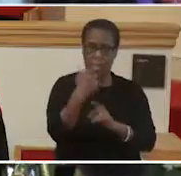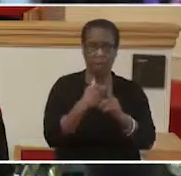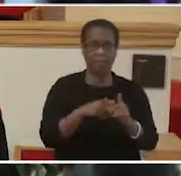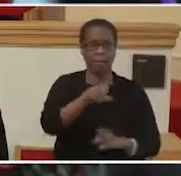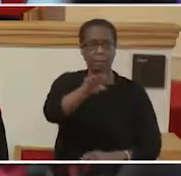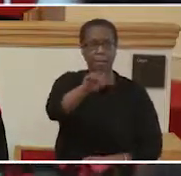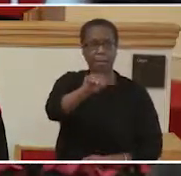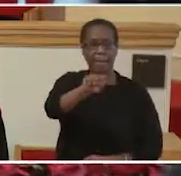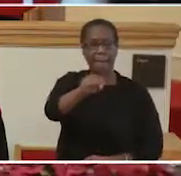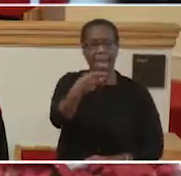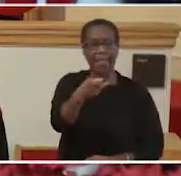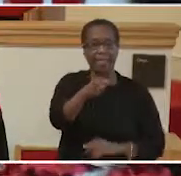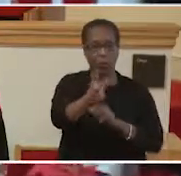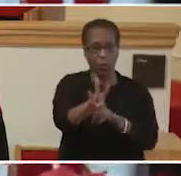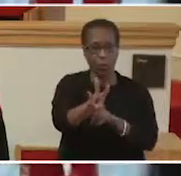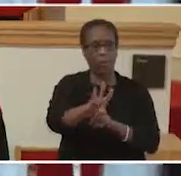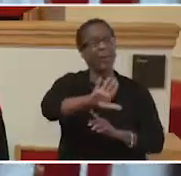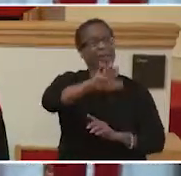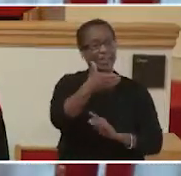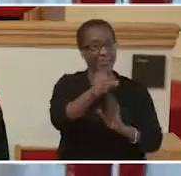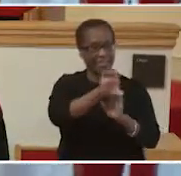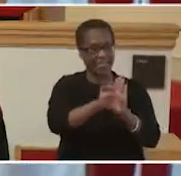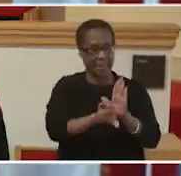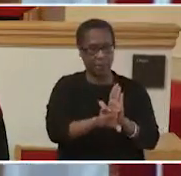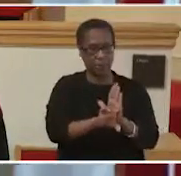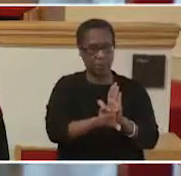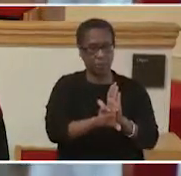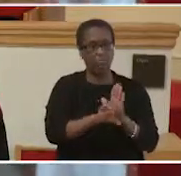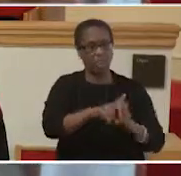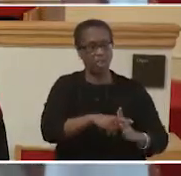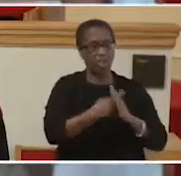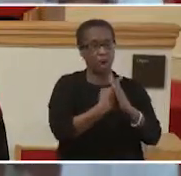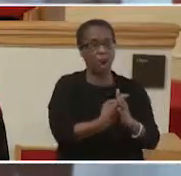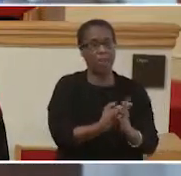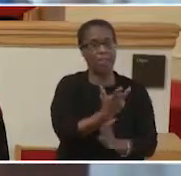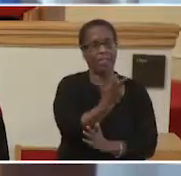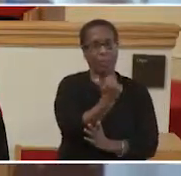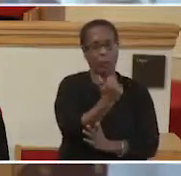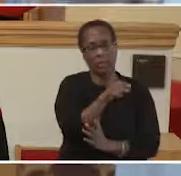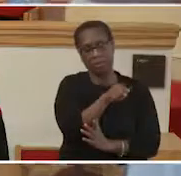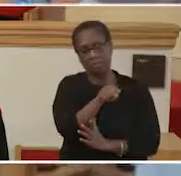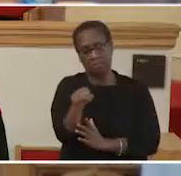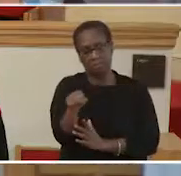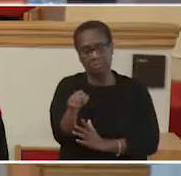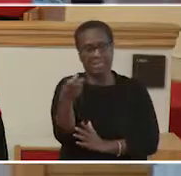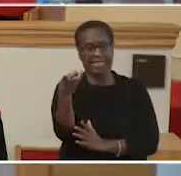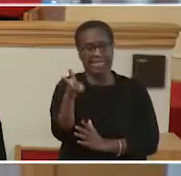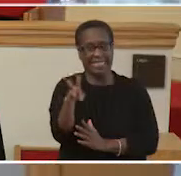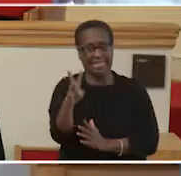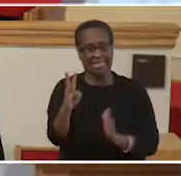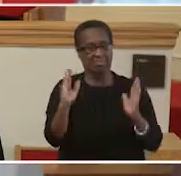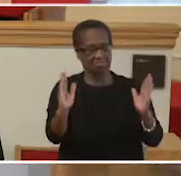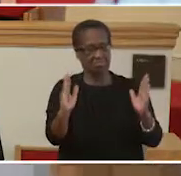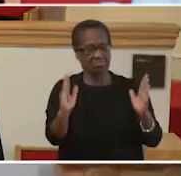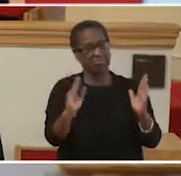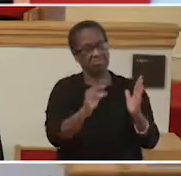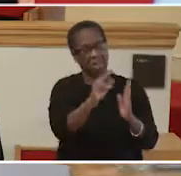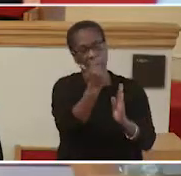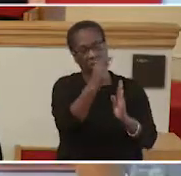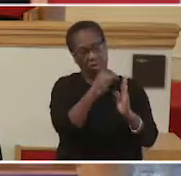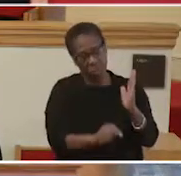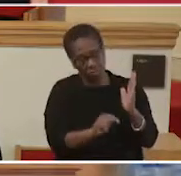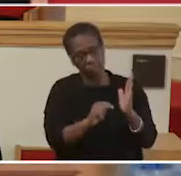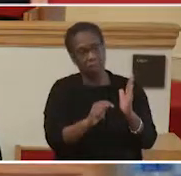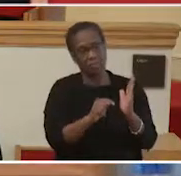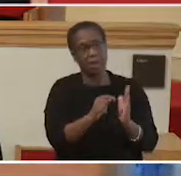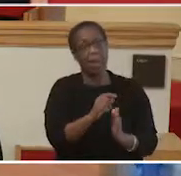Matthew, 5th chapter, starting at the 13th and concluding at the 16th verse.